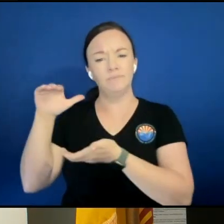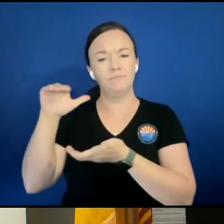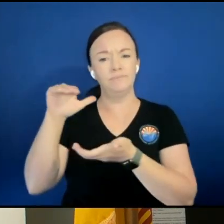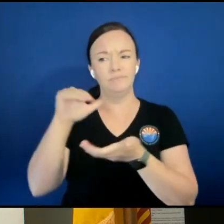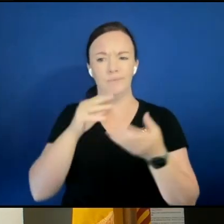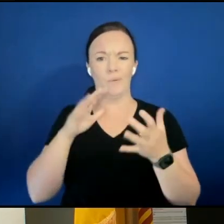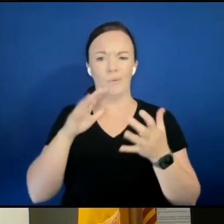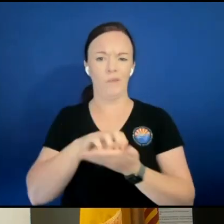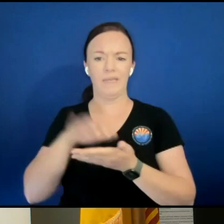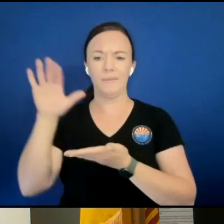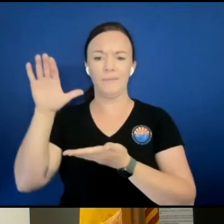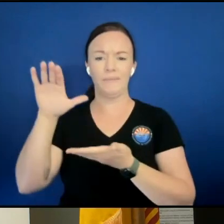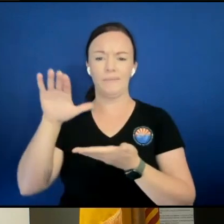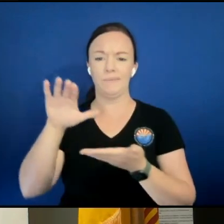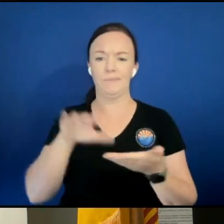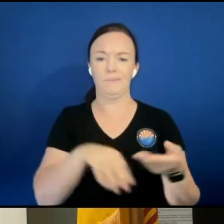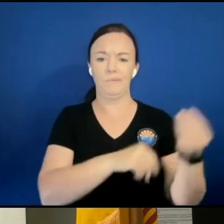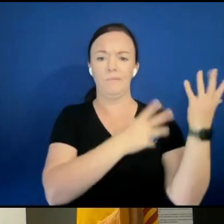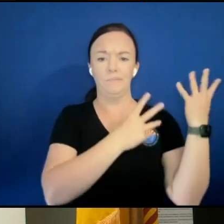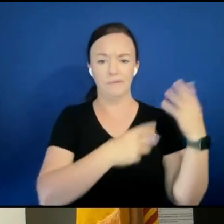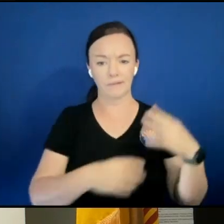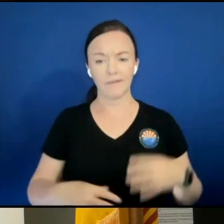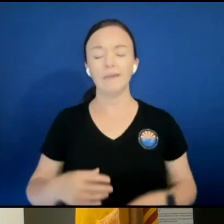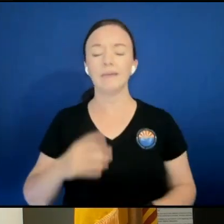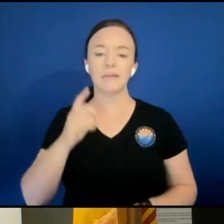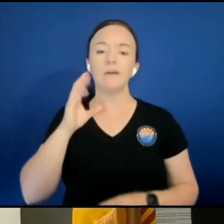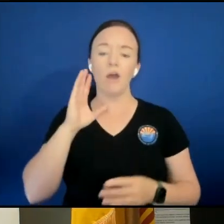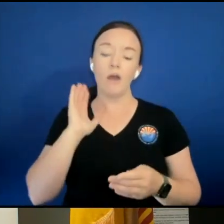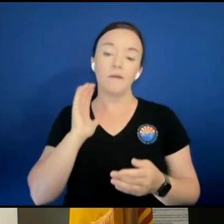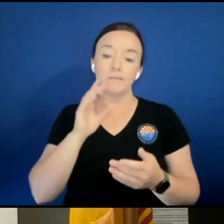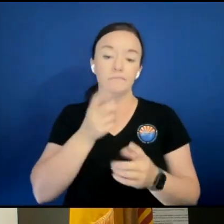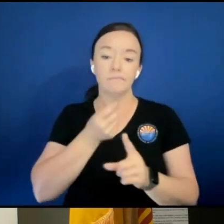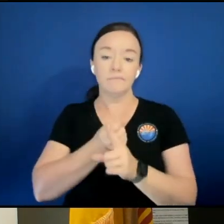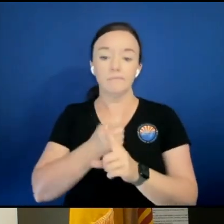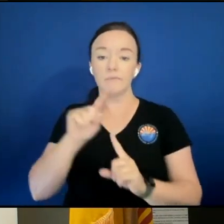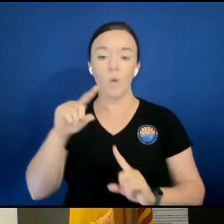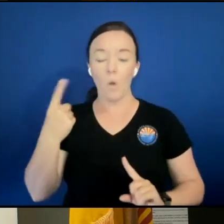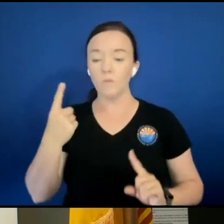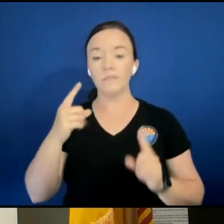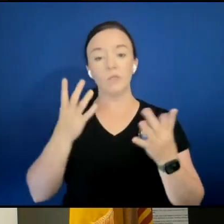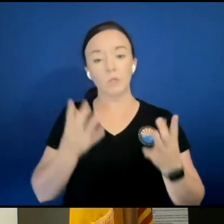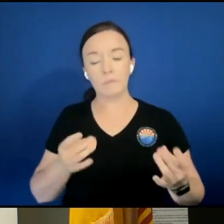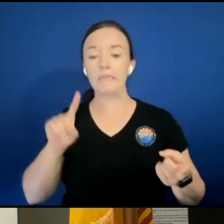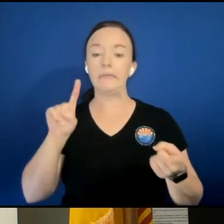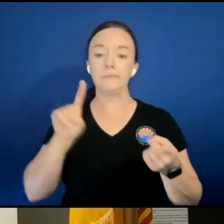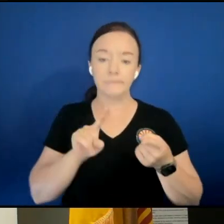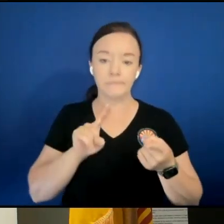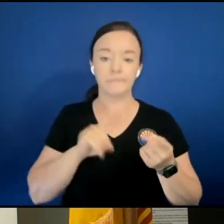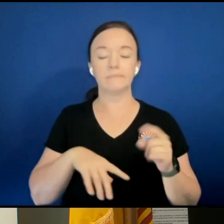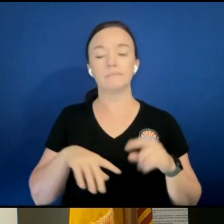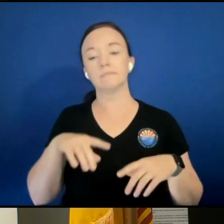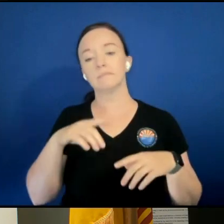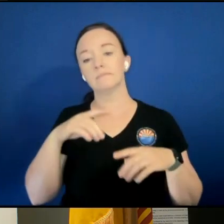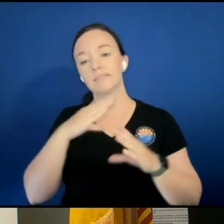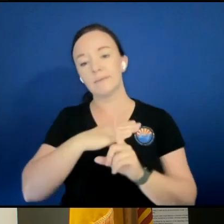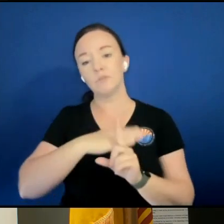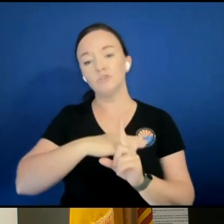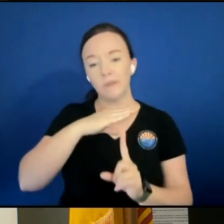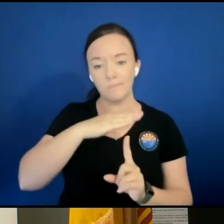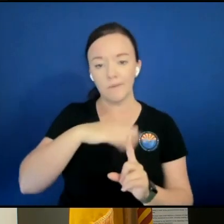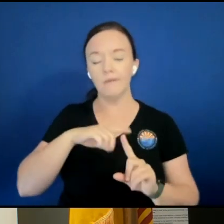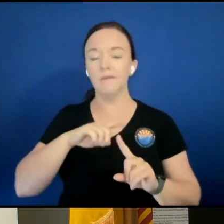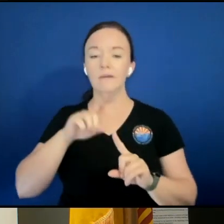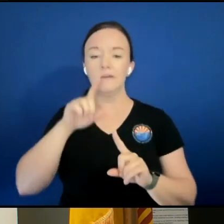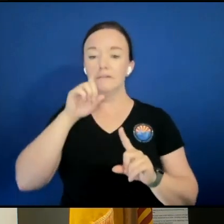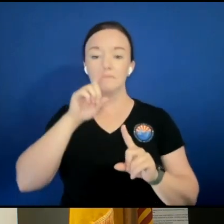just going to continue to drop our humidities. Our temperatures are going to be up, so not a whole lot going on today. But